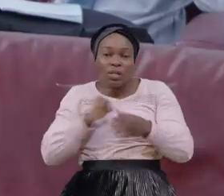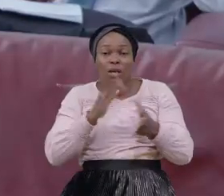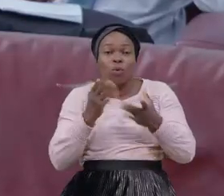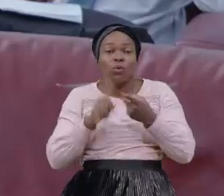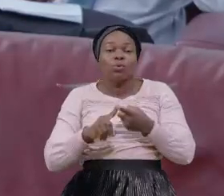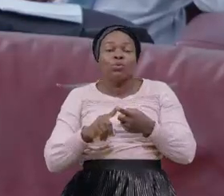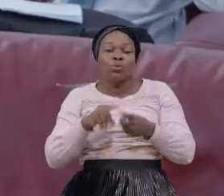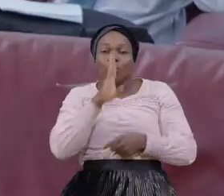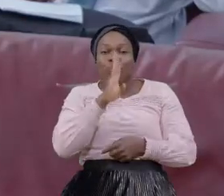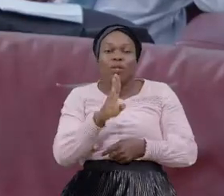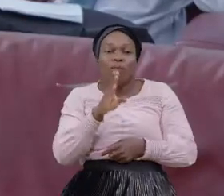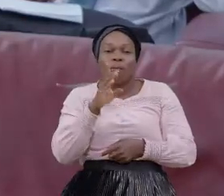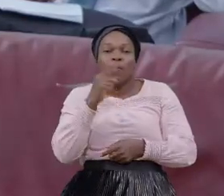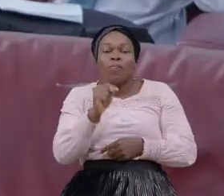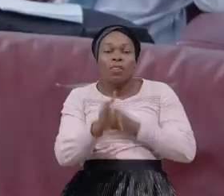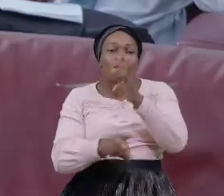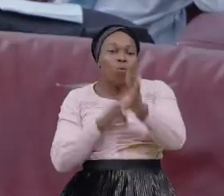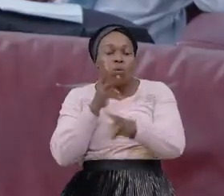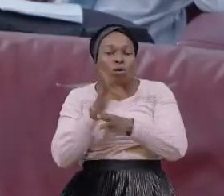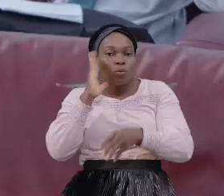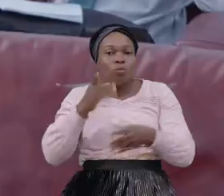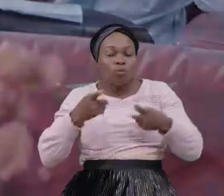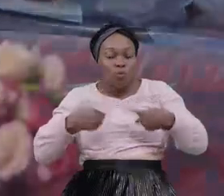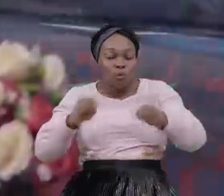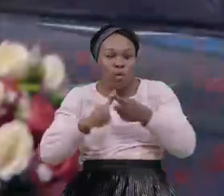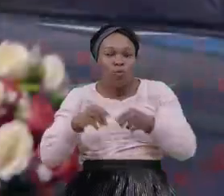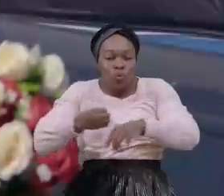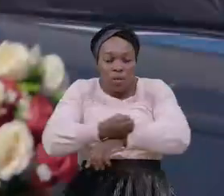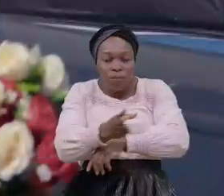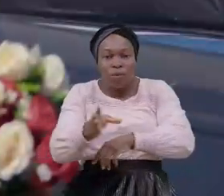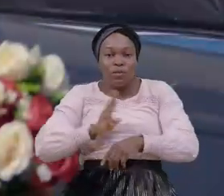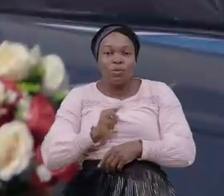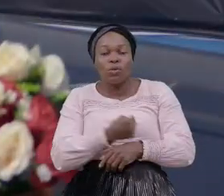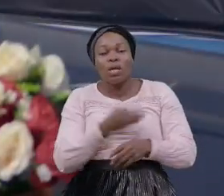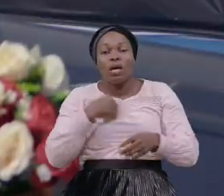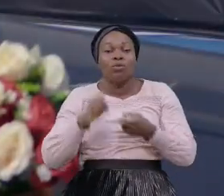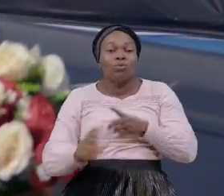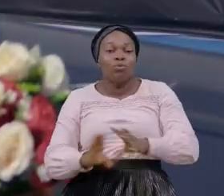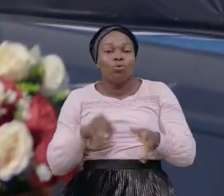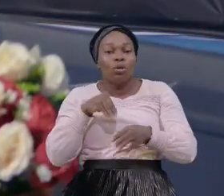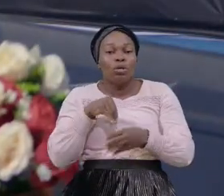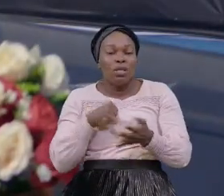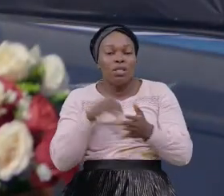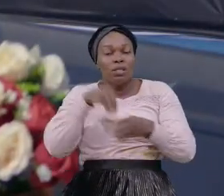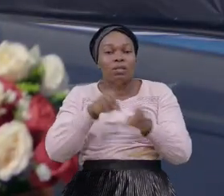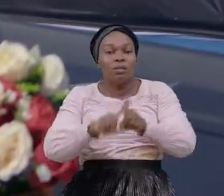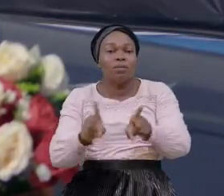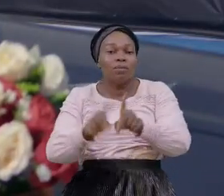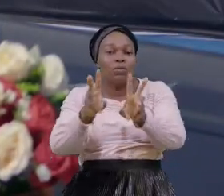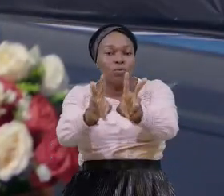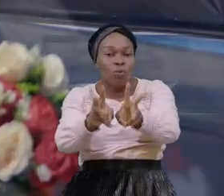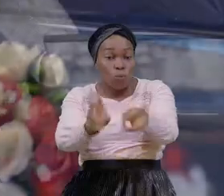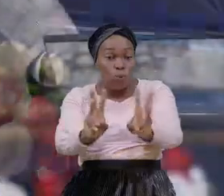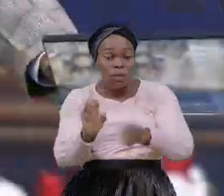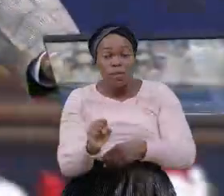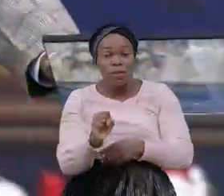will try to influence us, and they do it in various ways. Some are gentle.